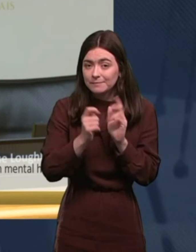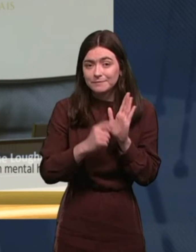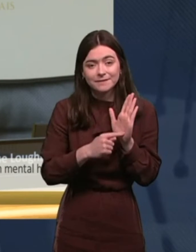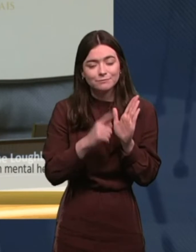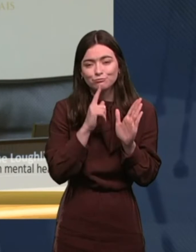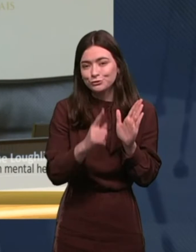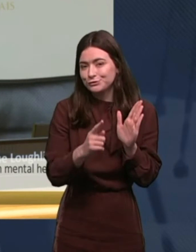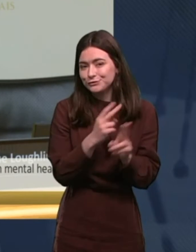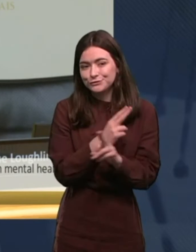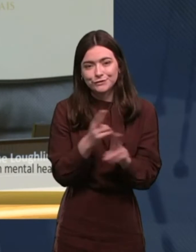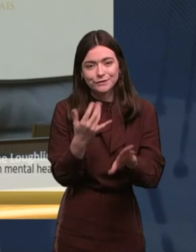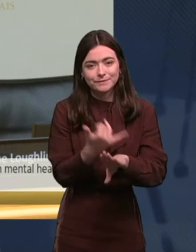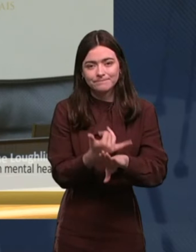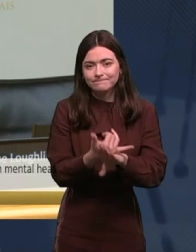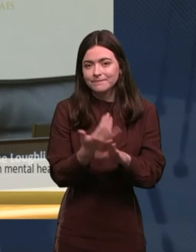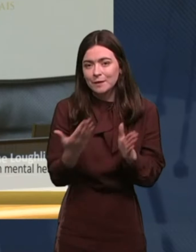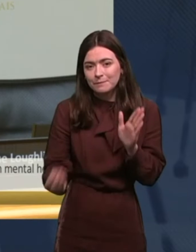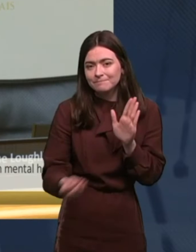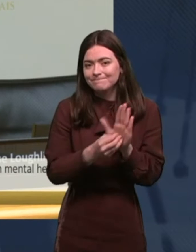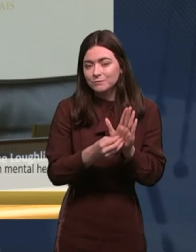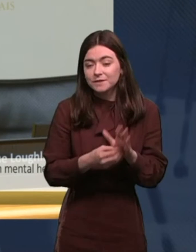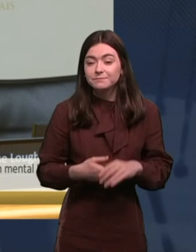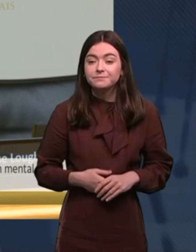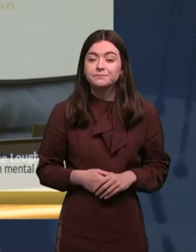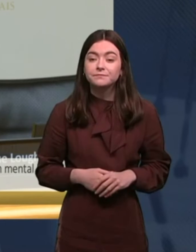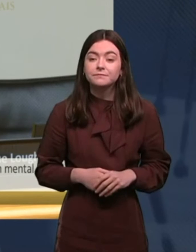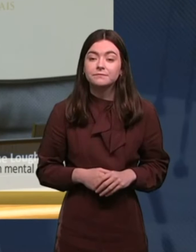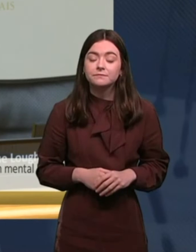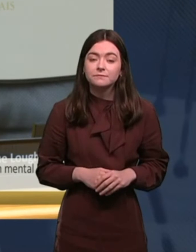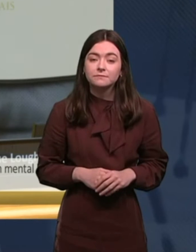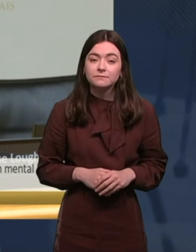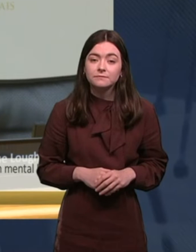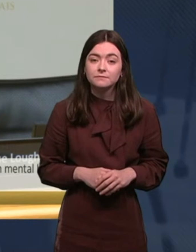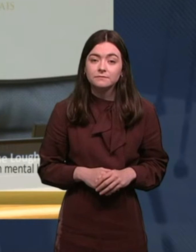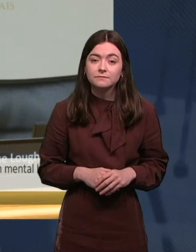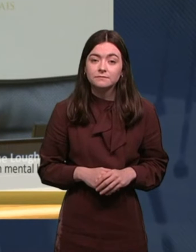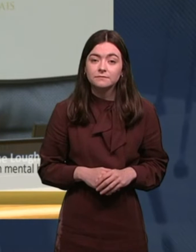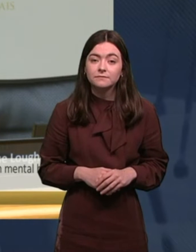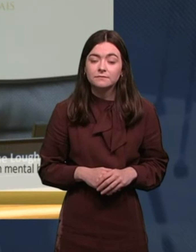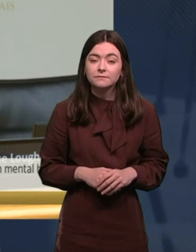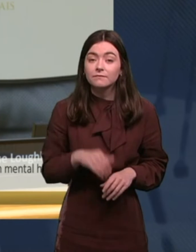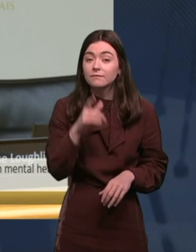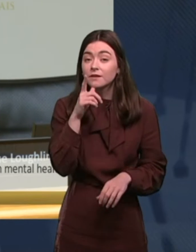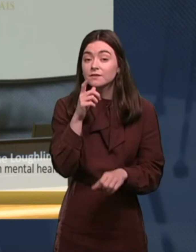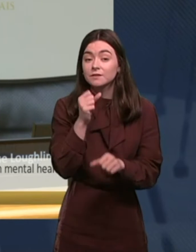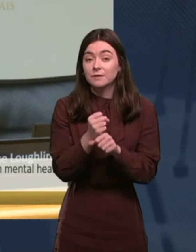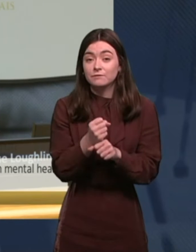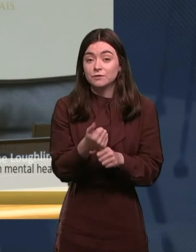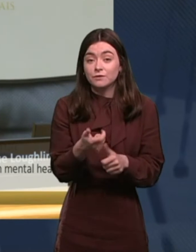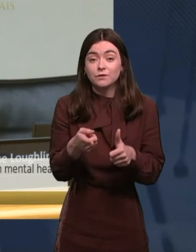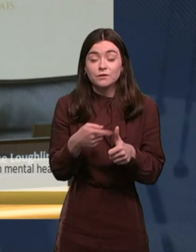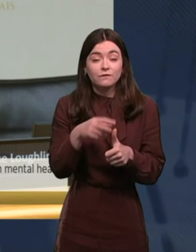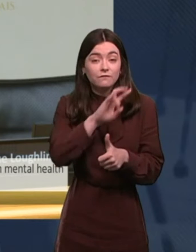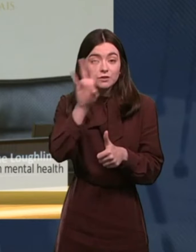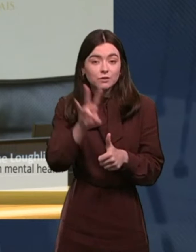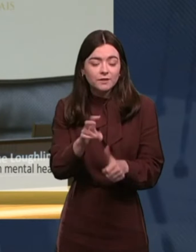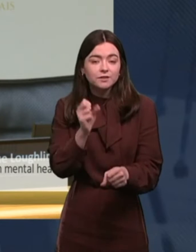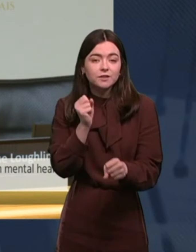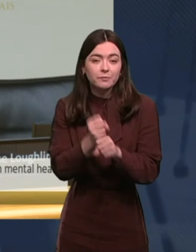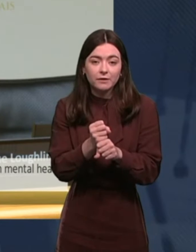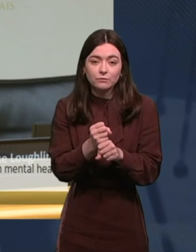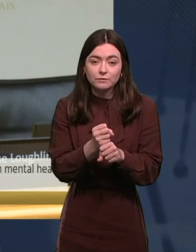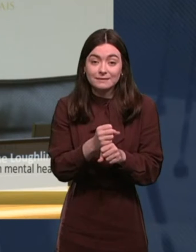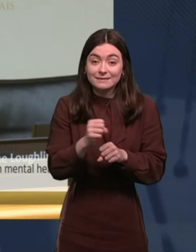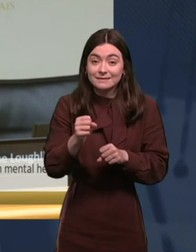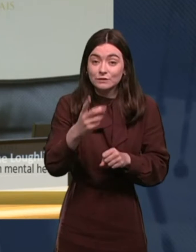however, it's not yet been incorporated. In relation to your first question about that kind of interaction between